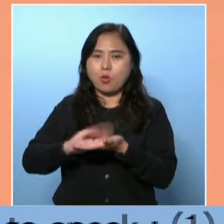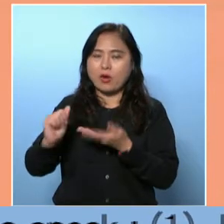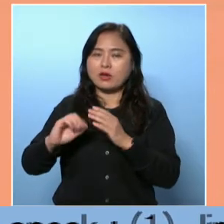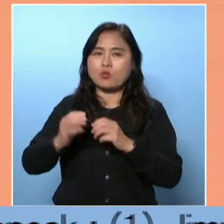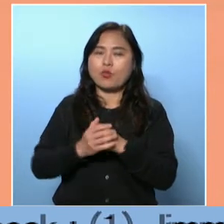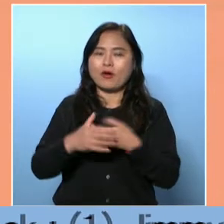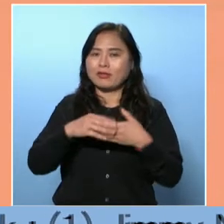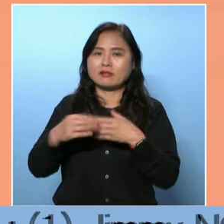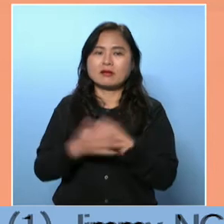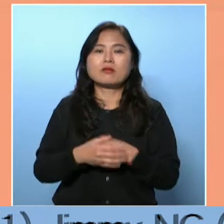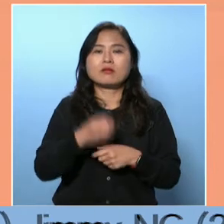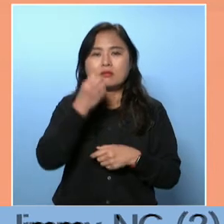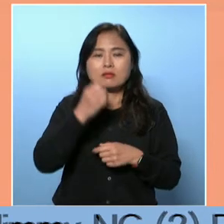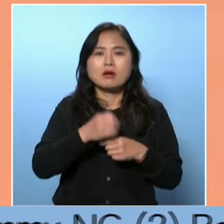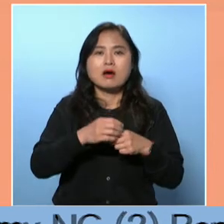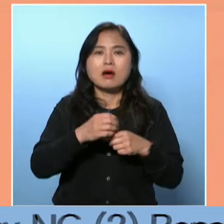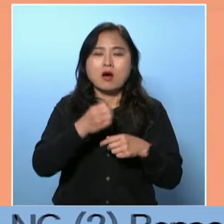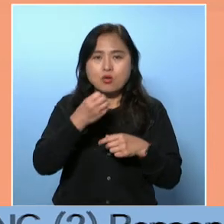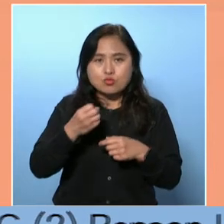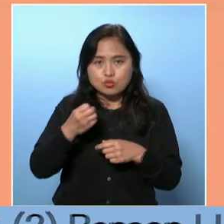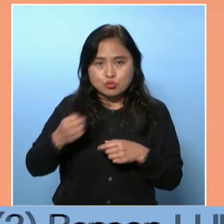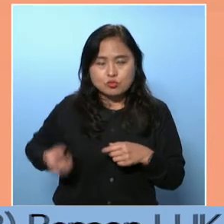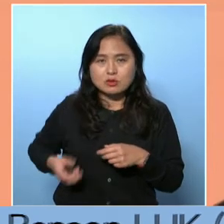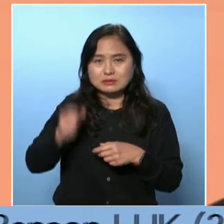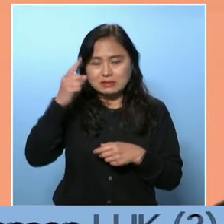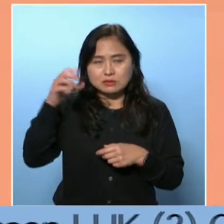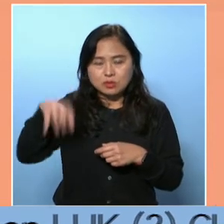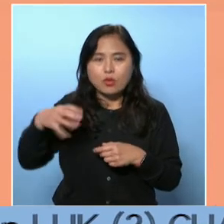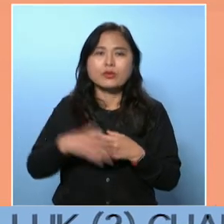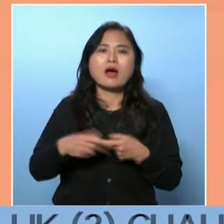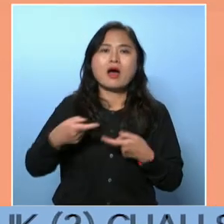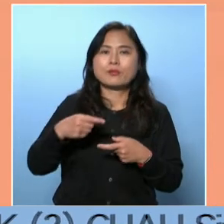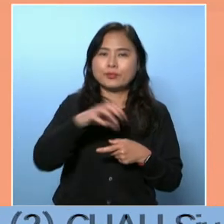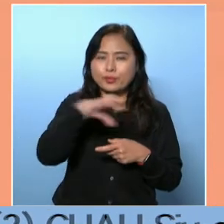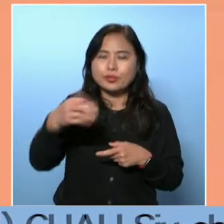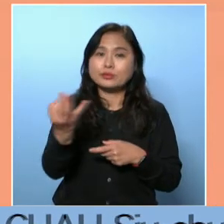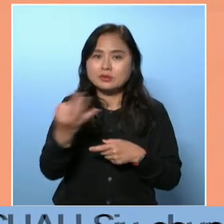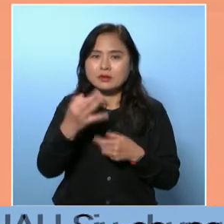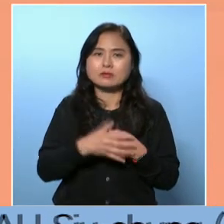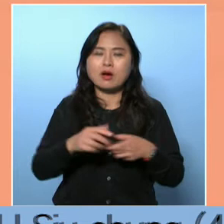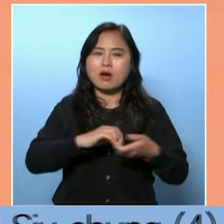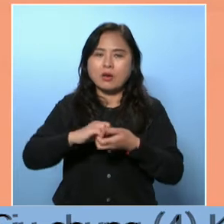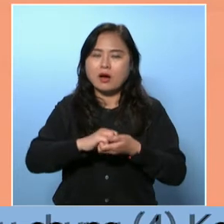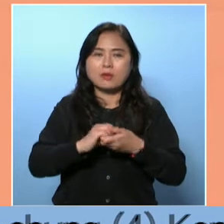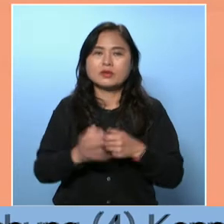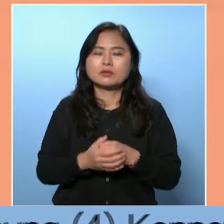The National Health Commission and Hong Kong SL government and also